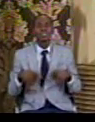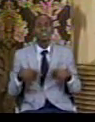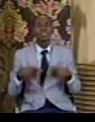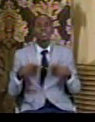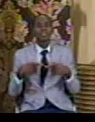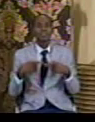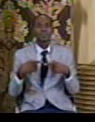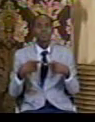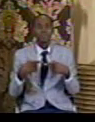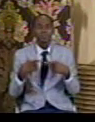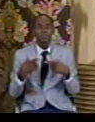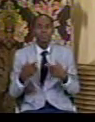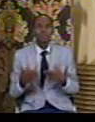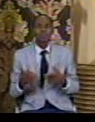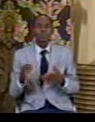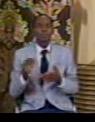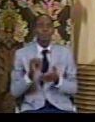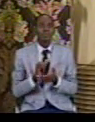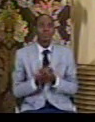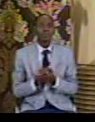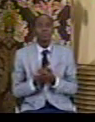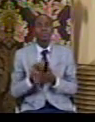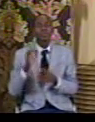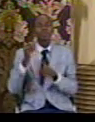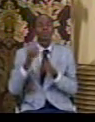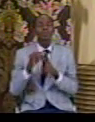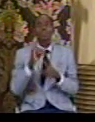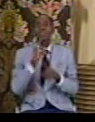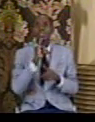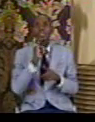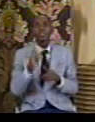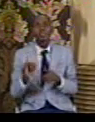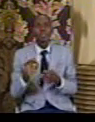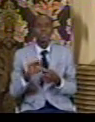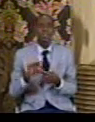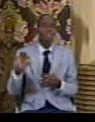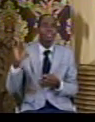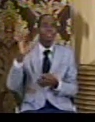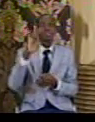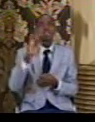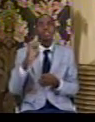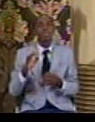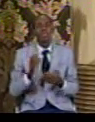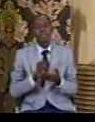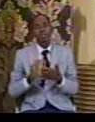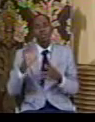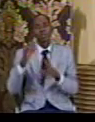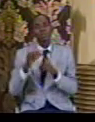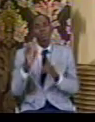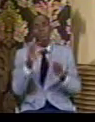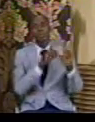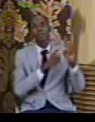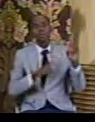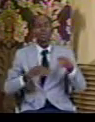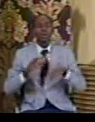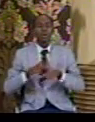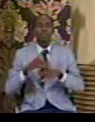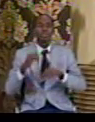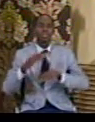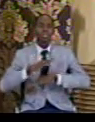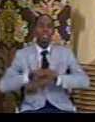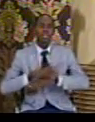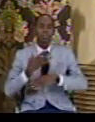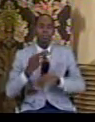Thy world is life and thy world is spirit. Write thy word, O Lord, upon